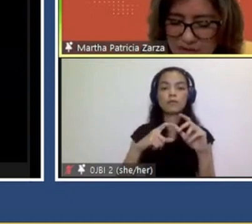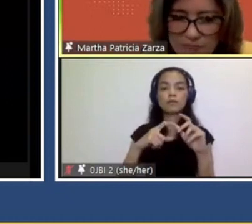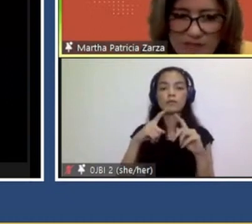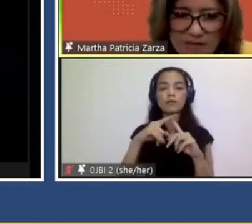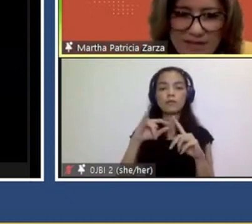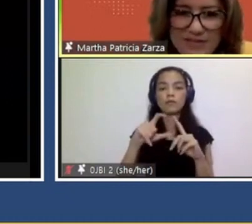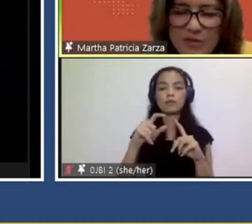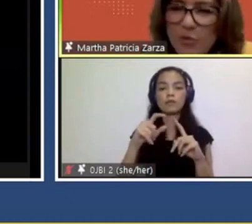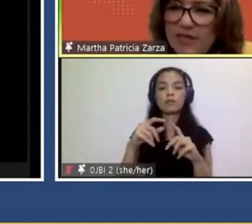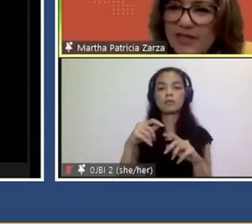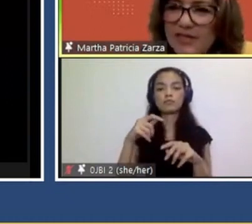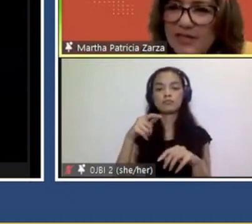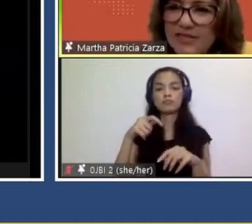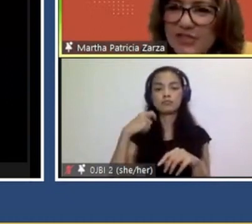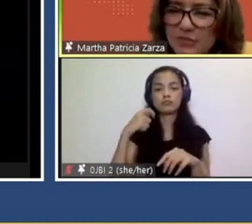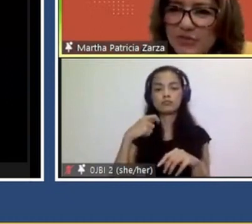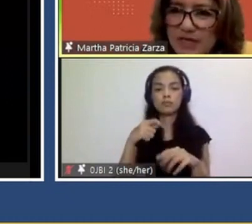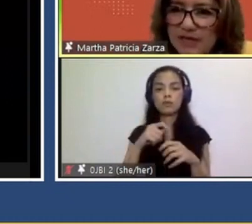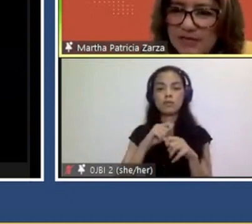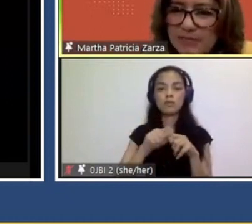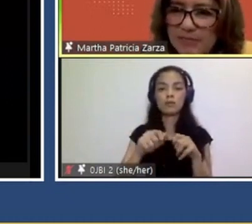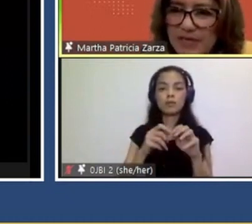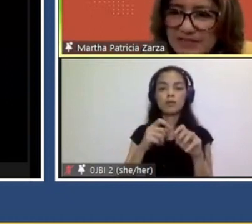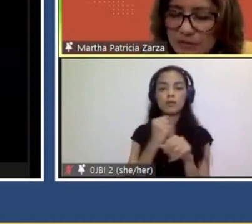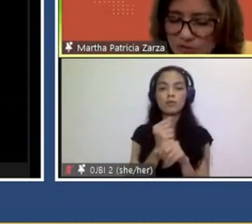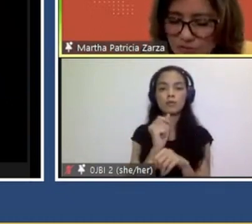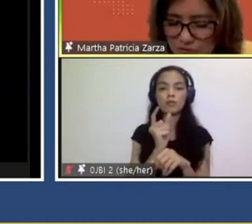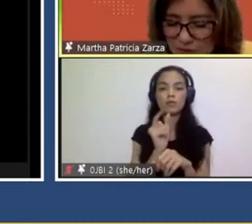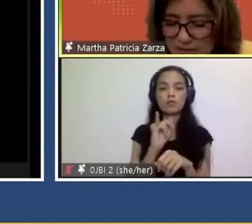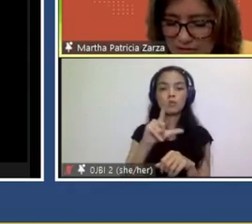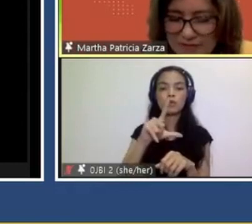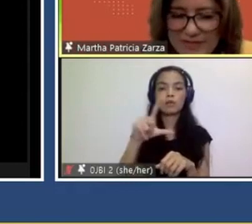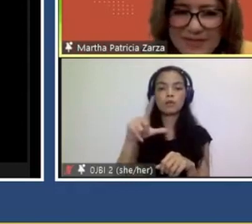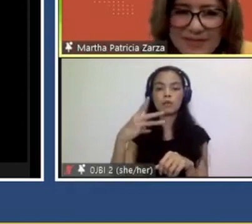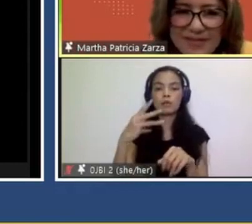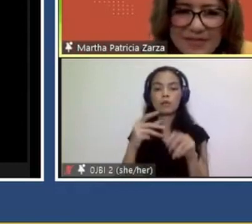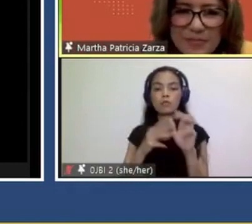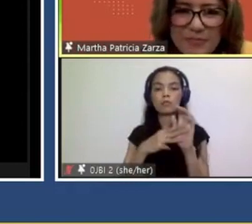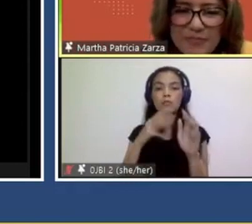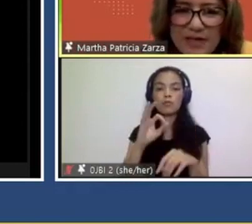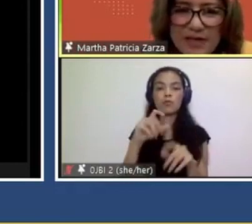is in some way it shows that Mexico is also